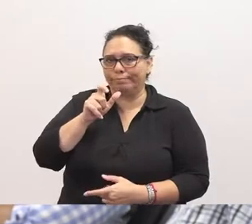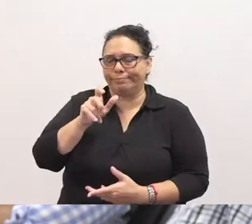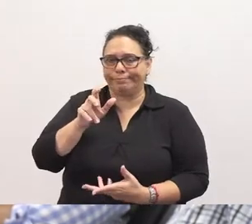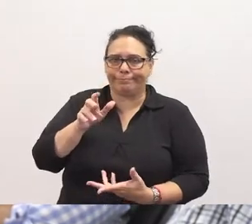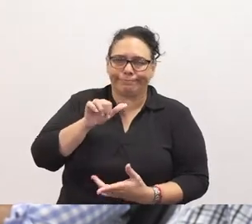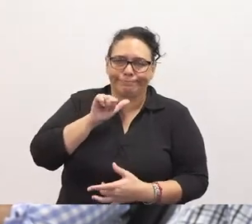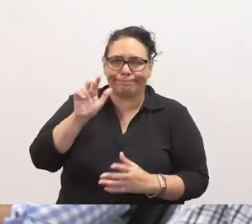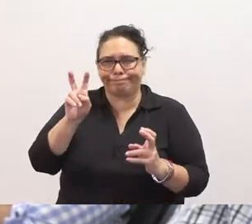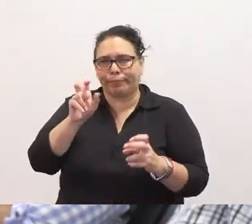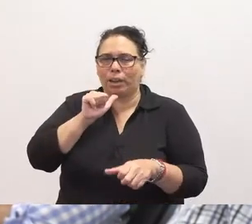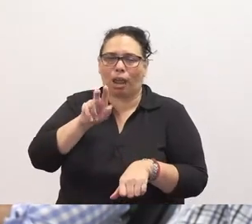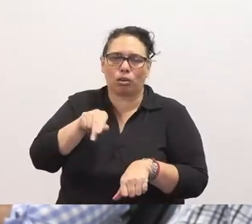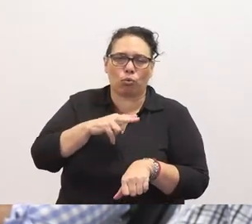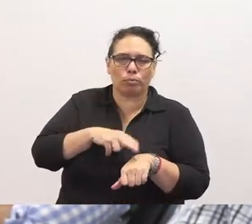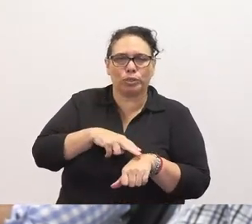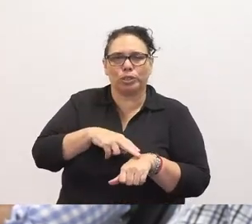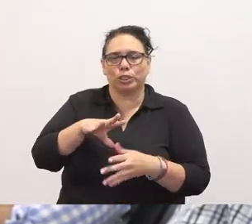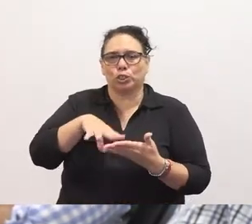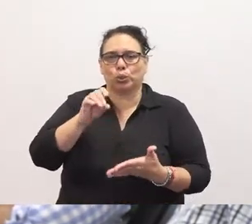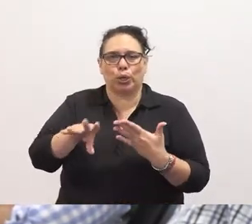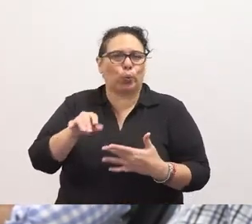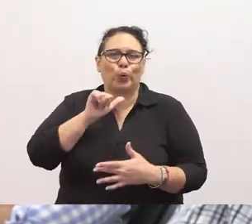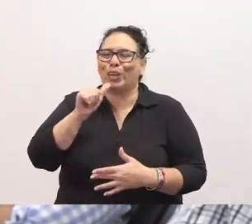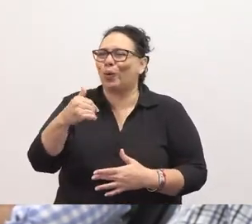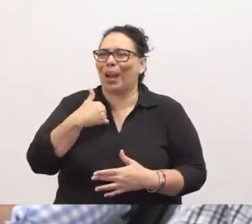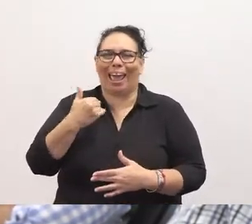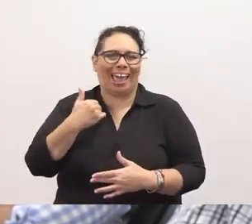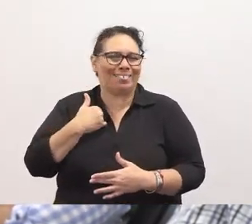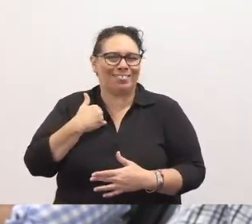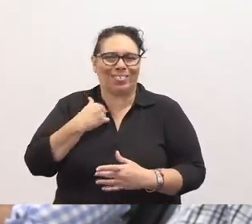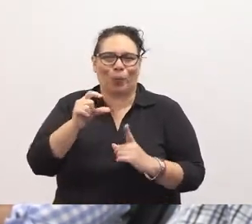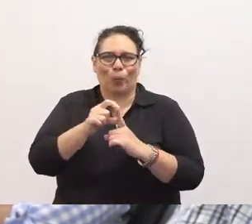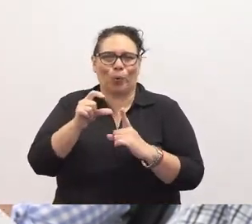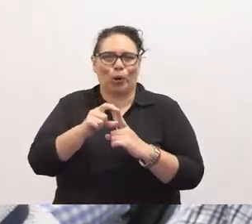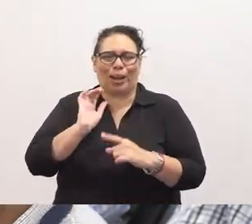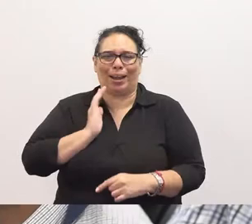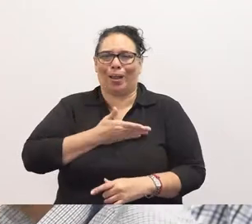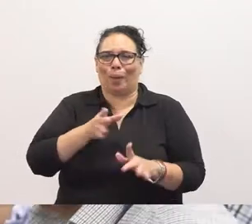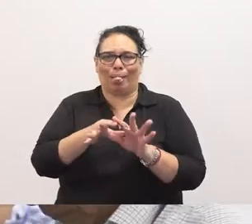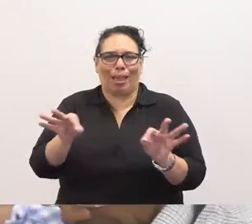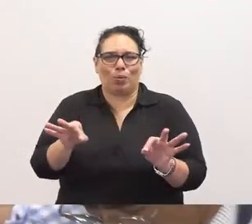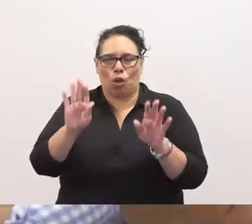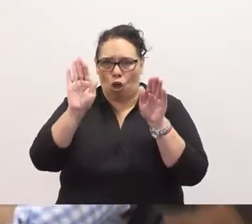student, in Cambodia, we don't have the term autism.